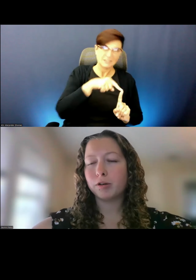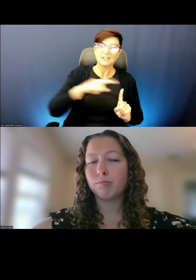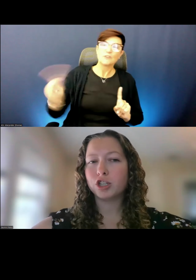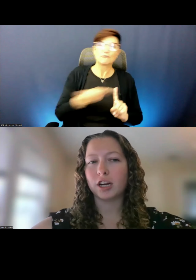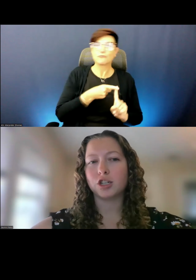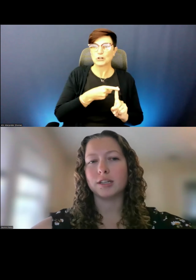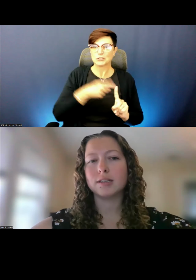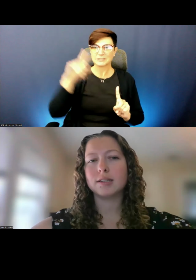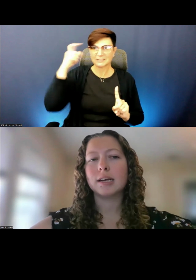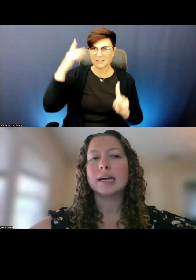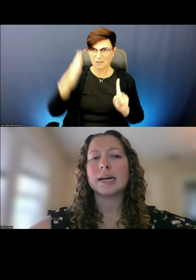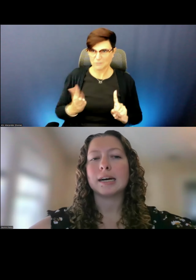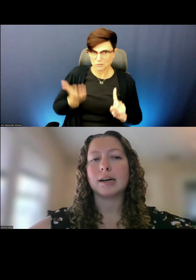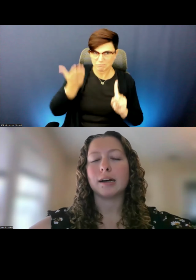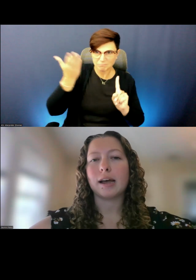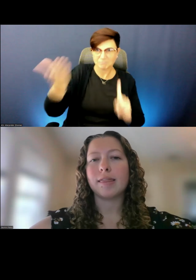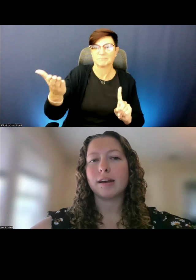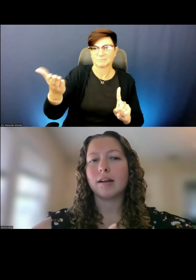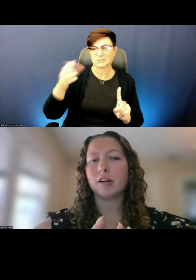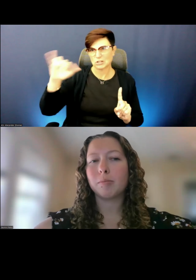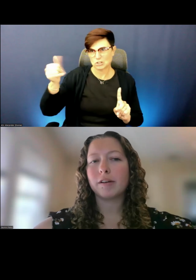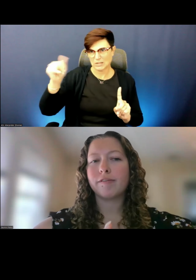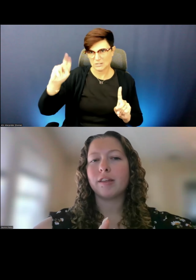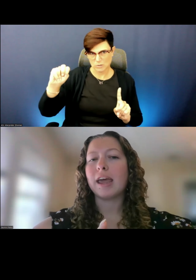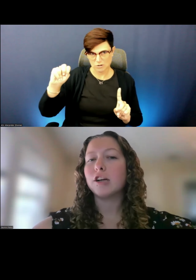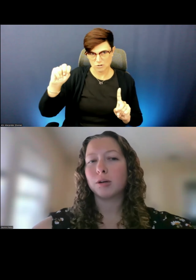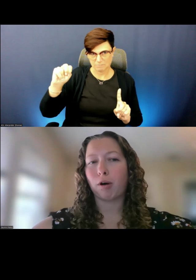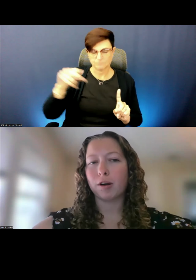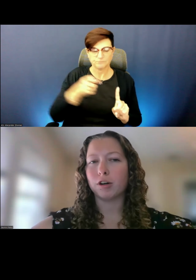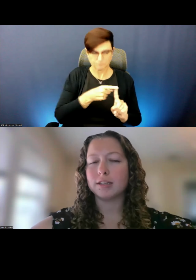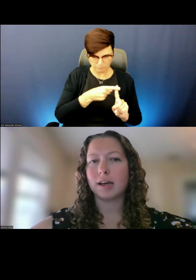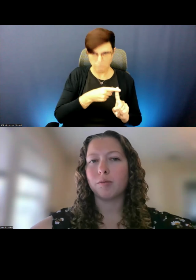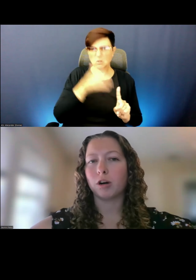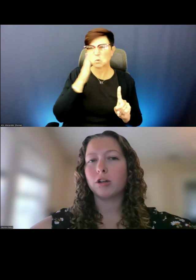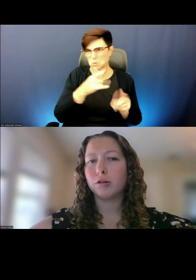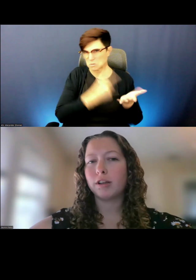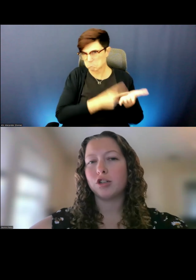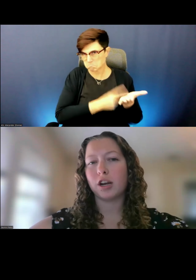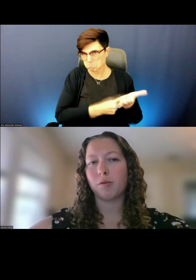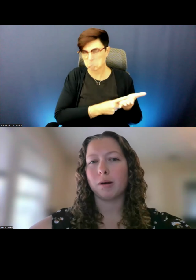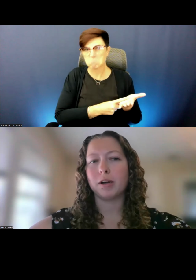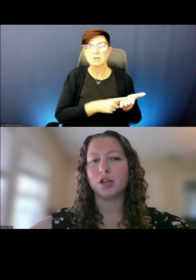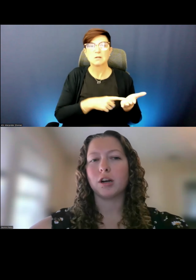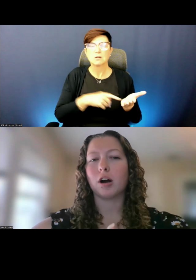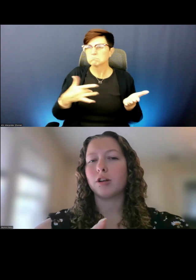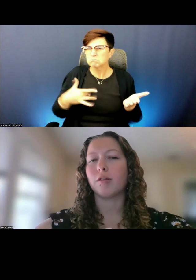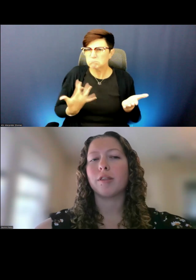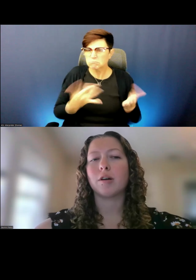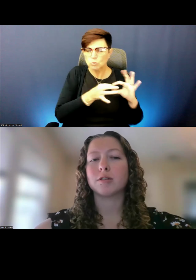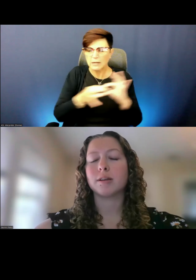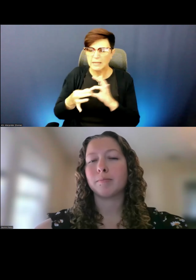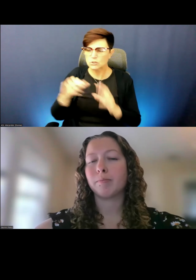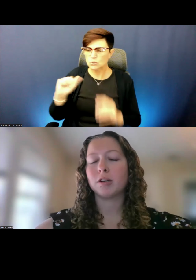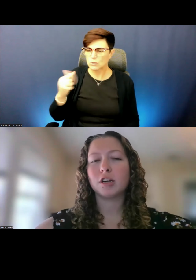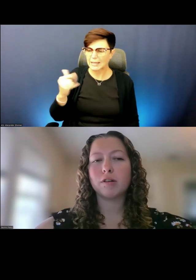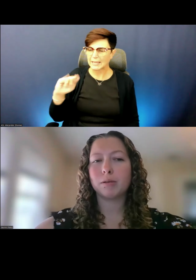revenue projections, and then a little bit of the aging priorities that were included in the January budget.